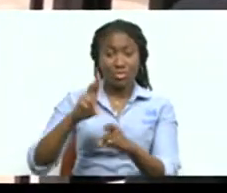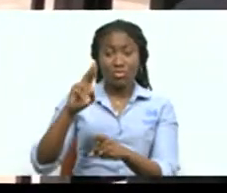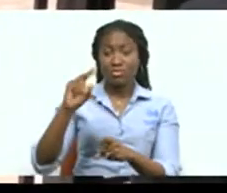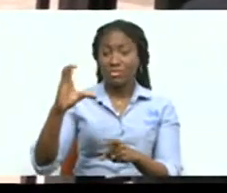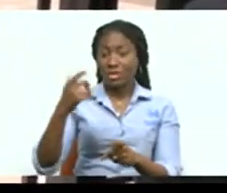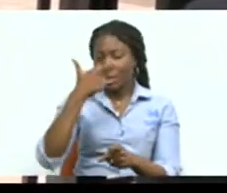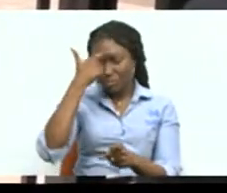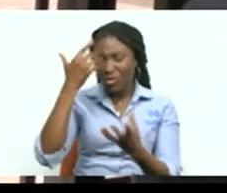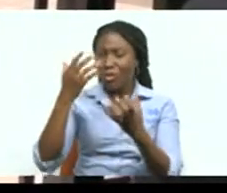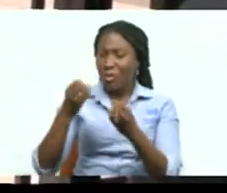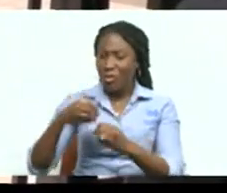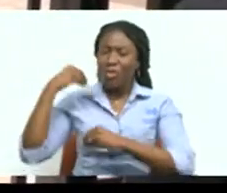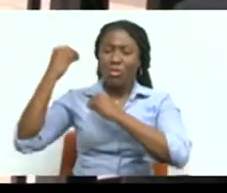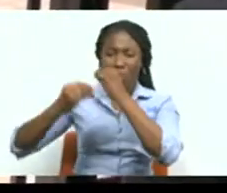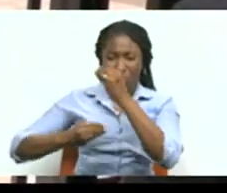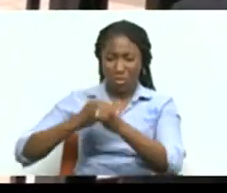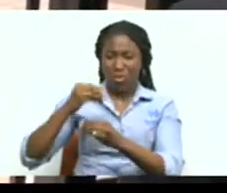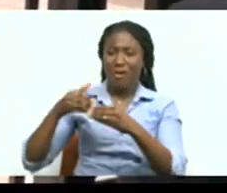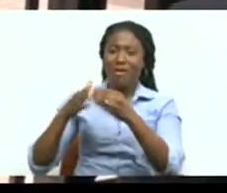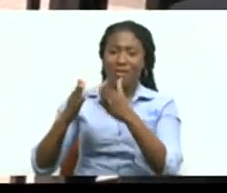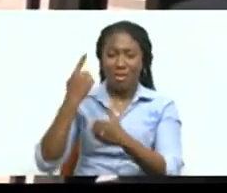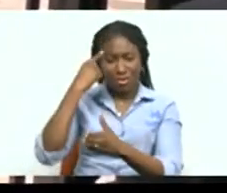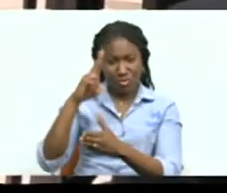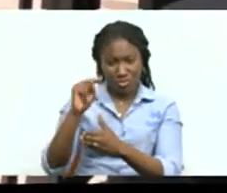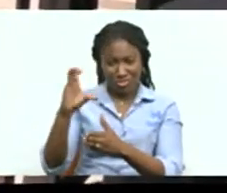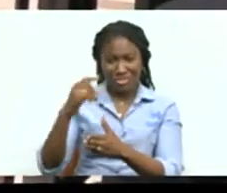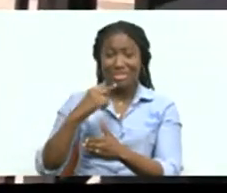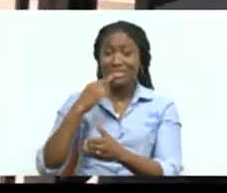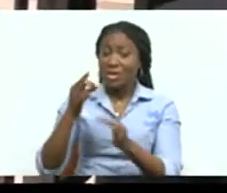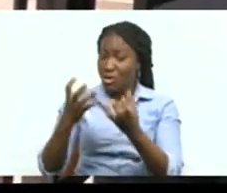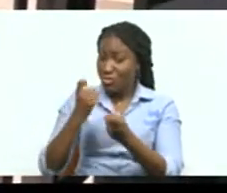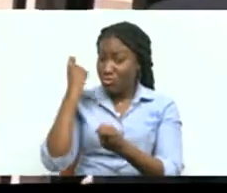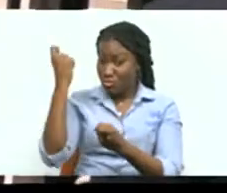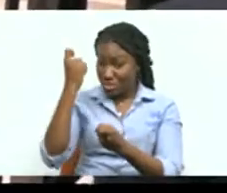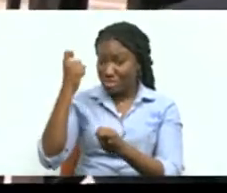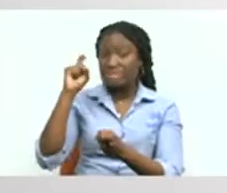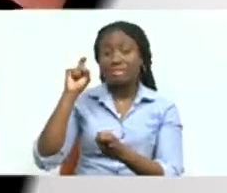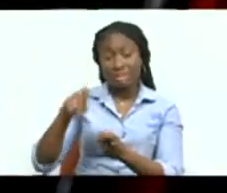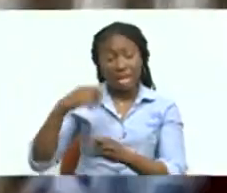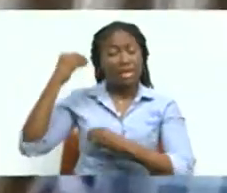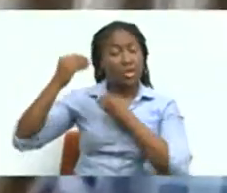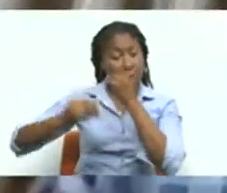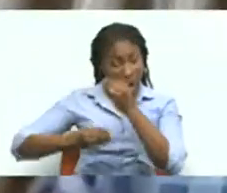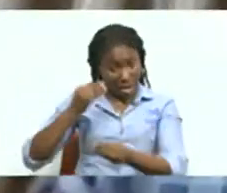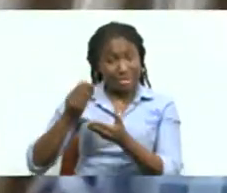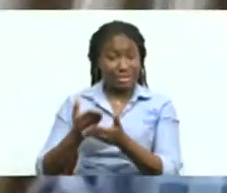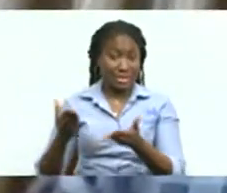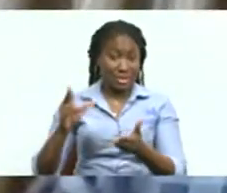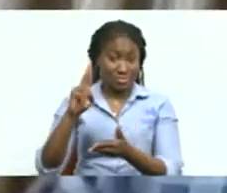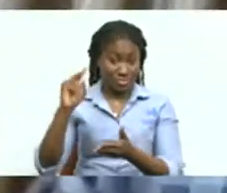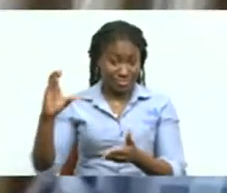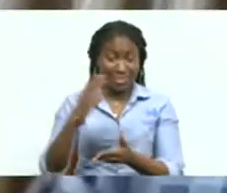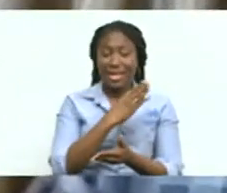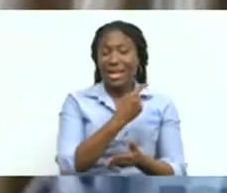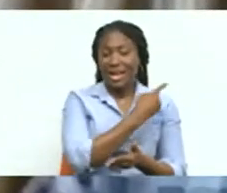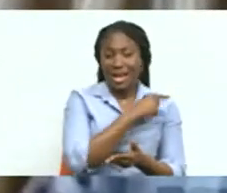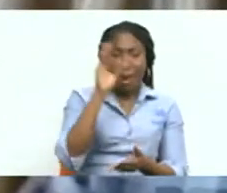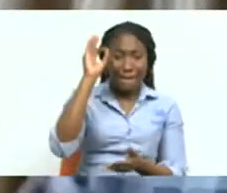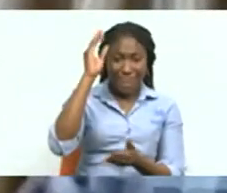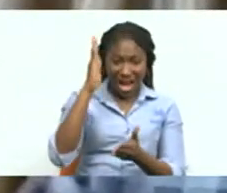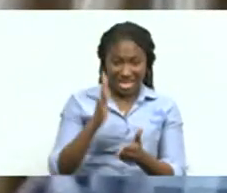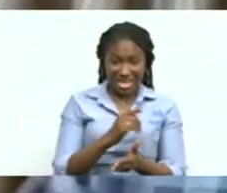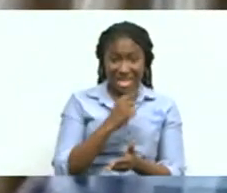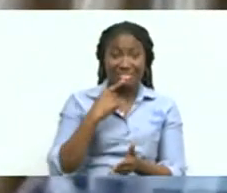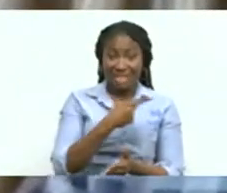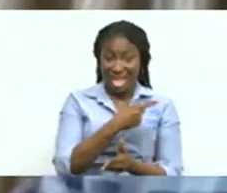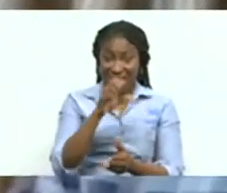demand fresh internal elections, saying the party's future depends on it. Pastor Ian Brown, the self-proclaimed spy